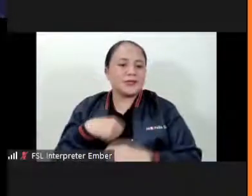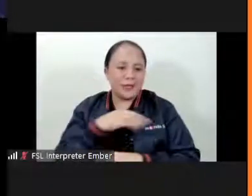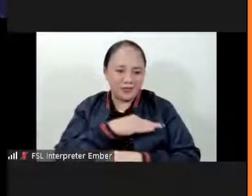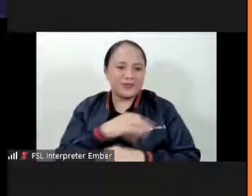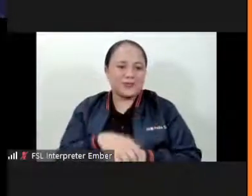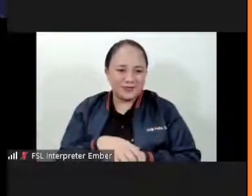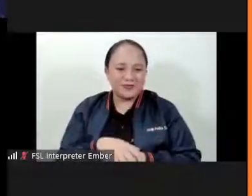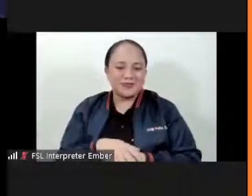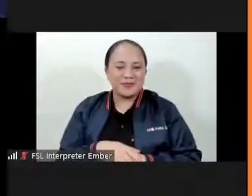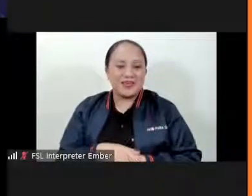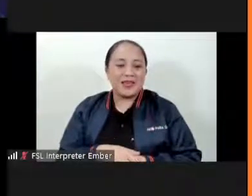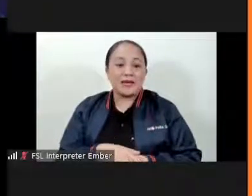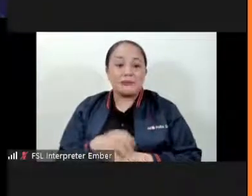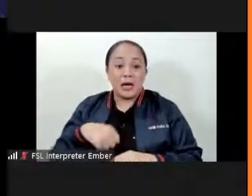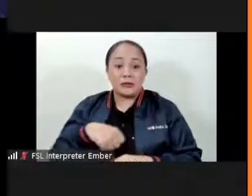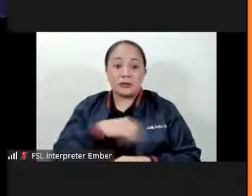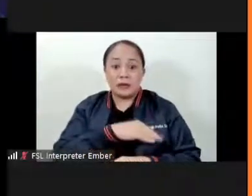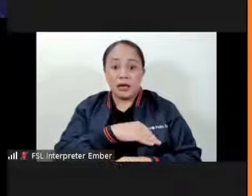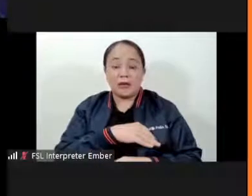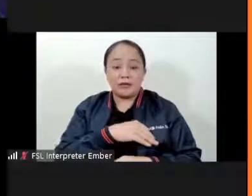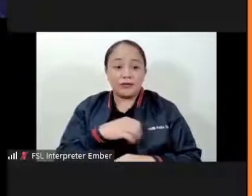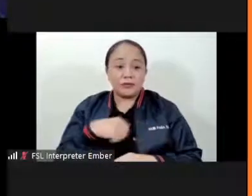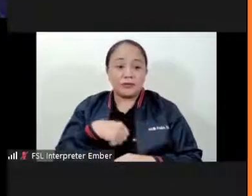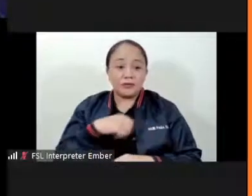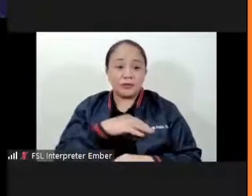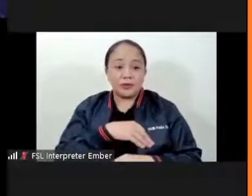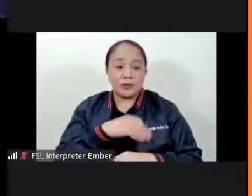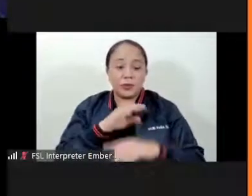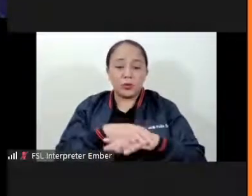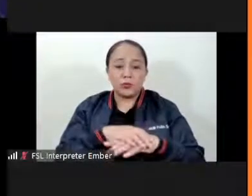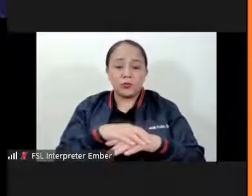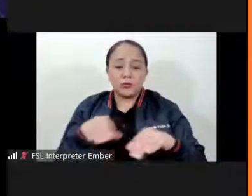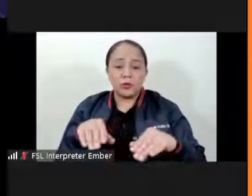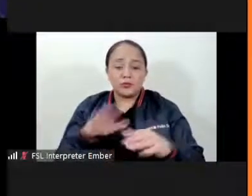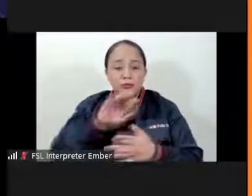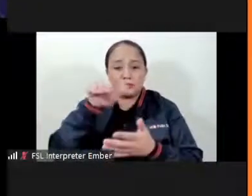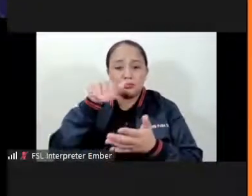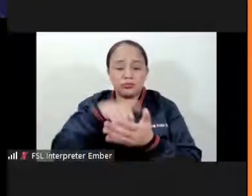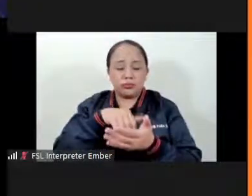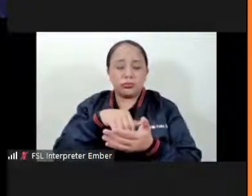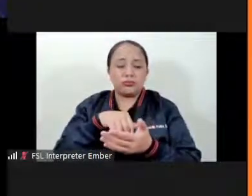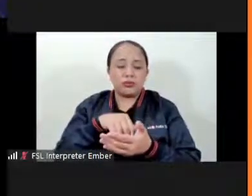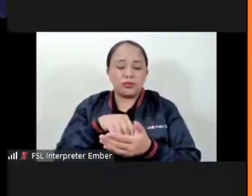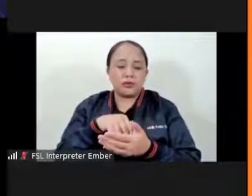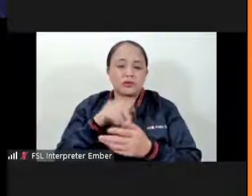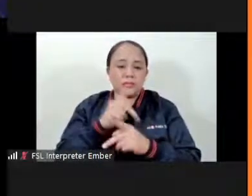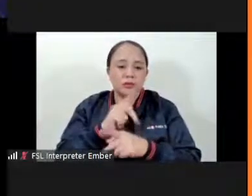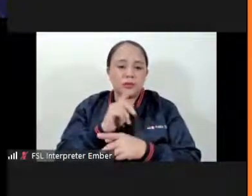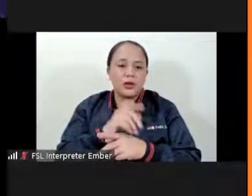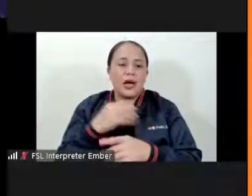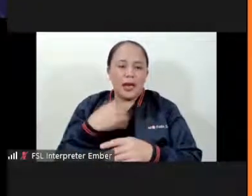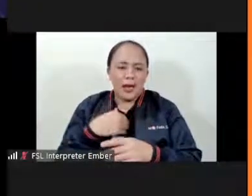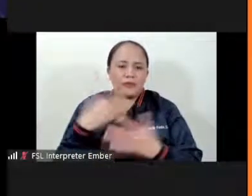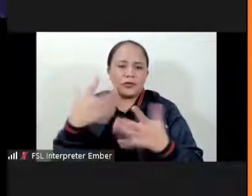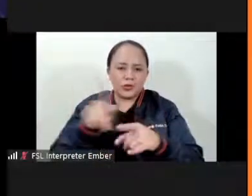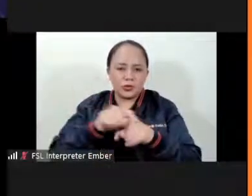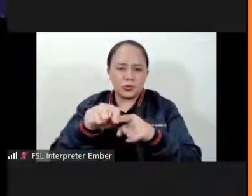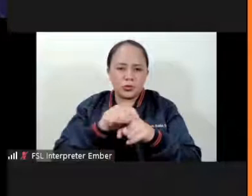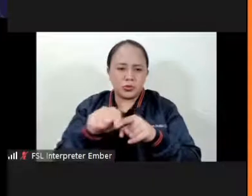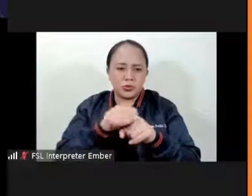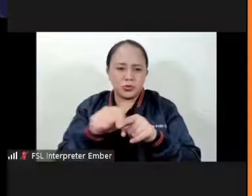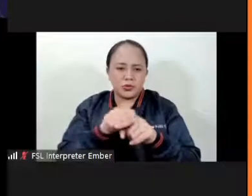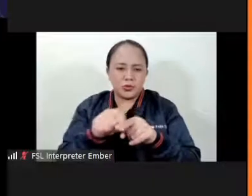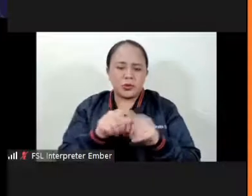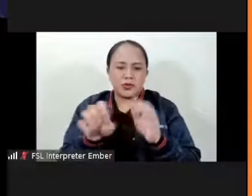Each of the staff of the tele-CPU center and the Child Protection Unit underwent capacity building,